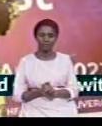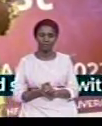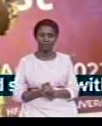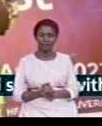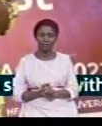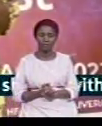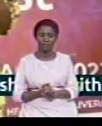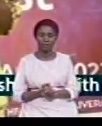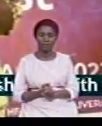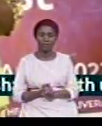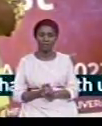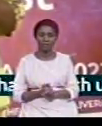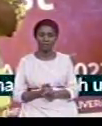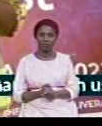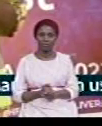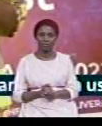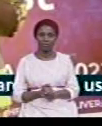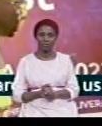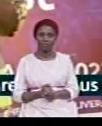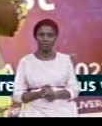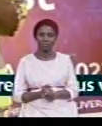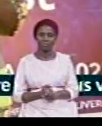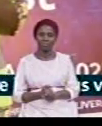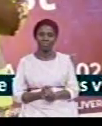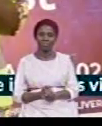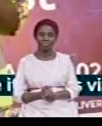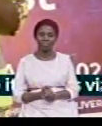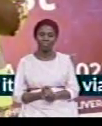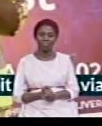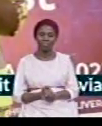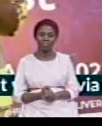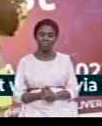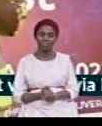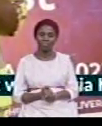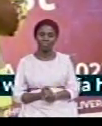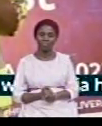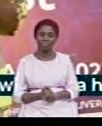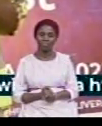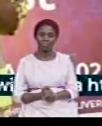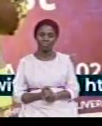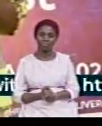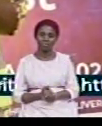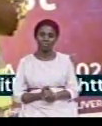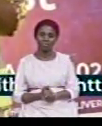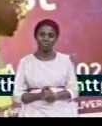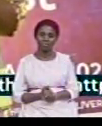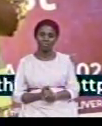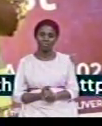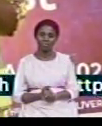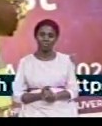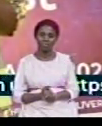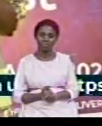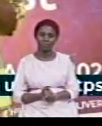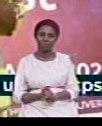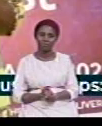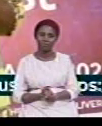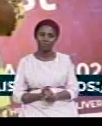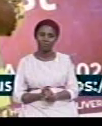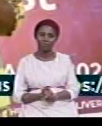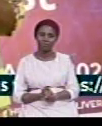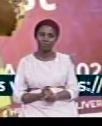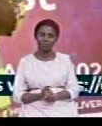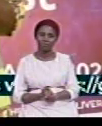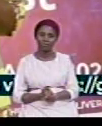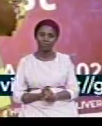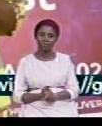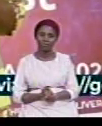sa women yina bubu. Ntia de Mebe to Ridge Hospital near the implant koto dream. If a shahanim could see